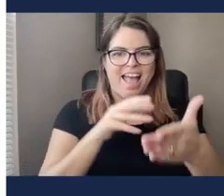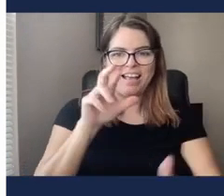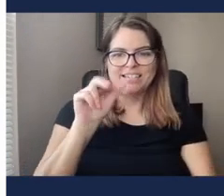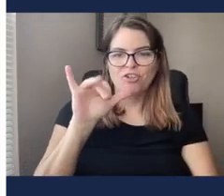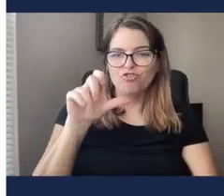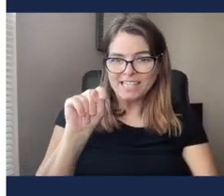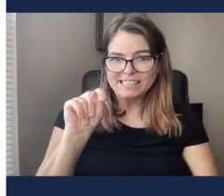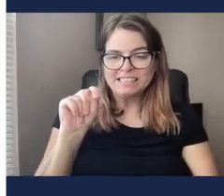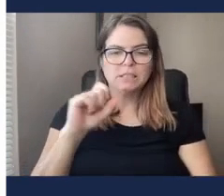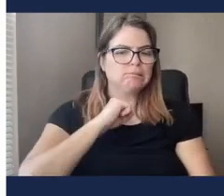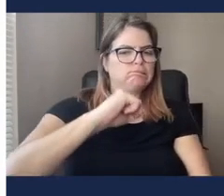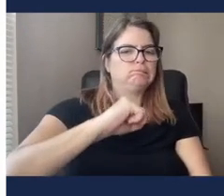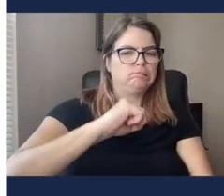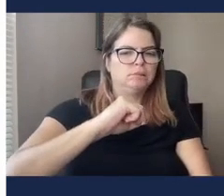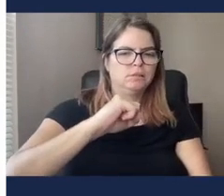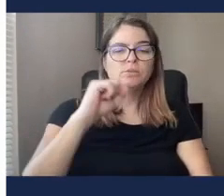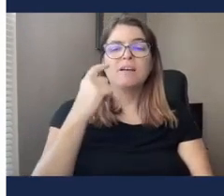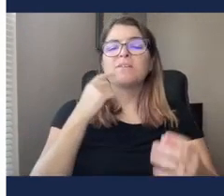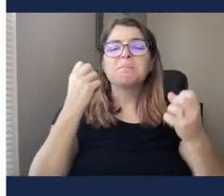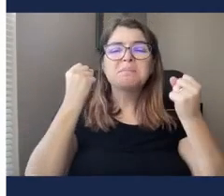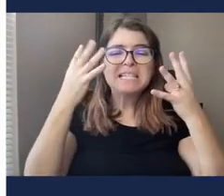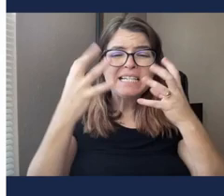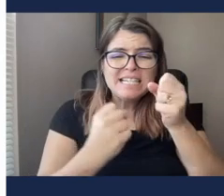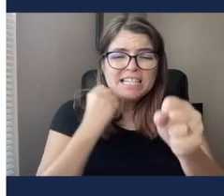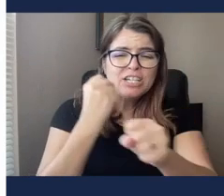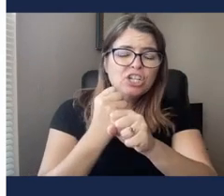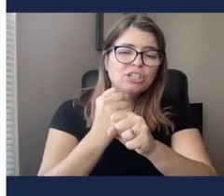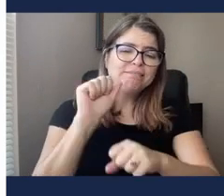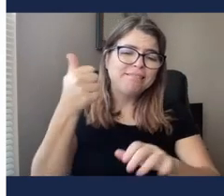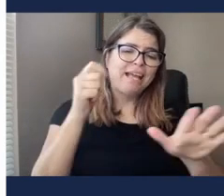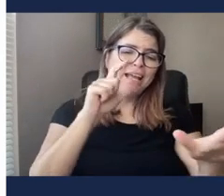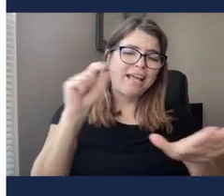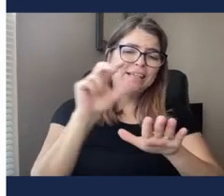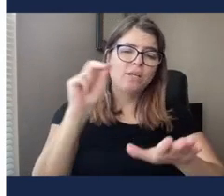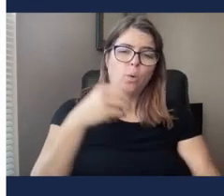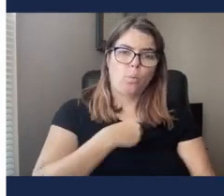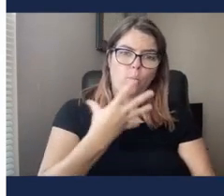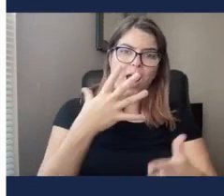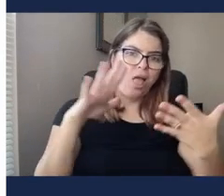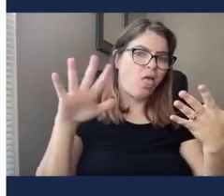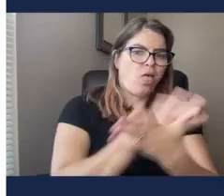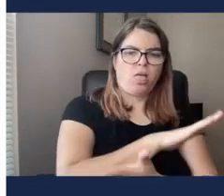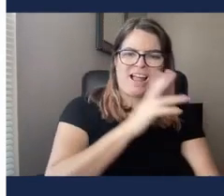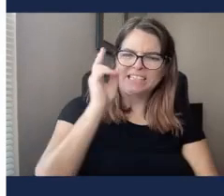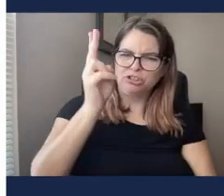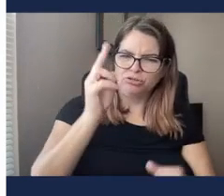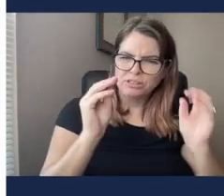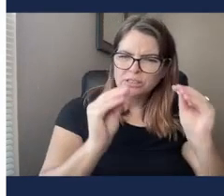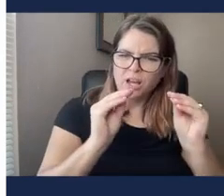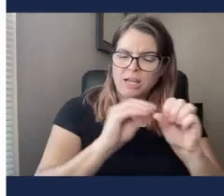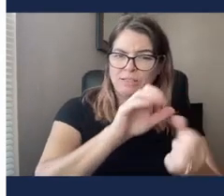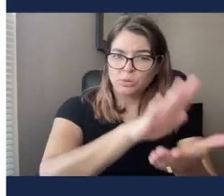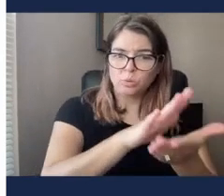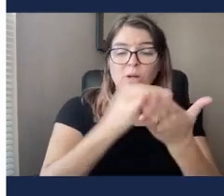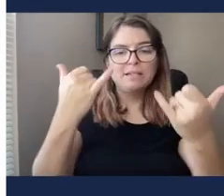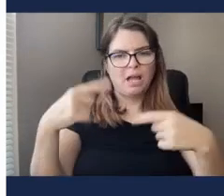And after decades, generations of whitewashed history being taught in our schools, we've seen over the last few decades